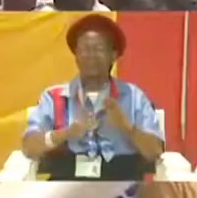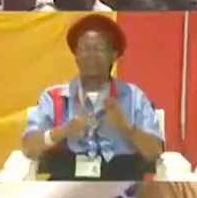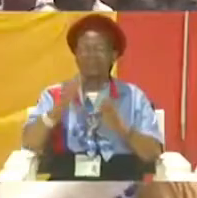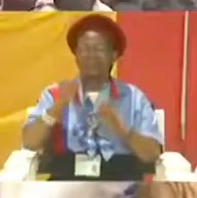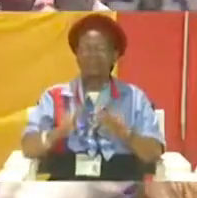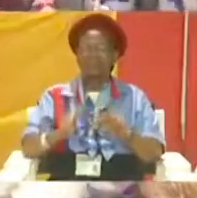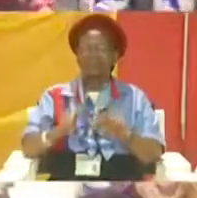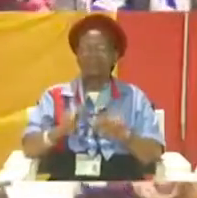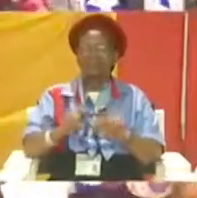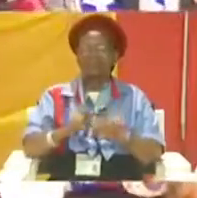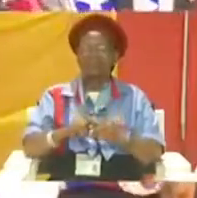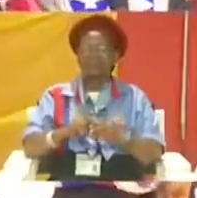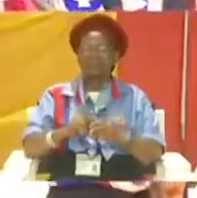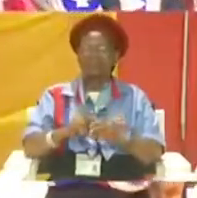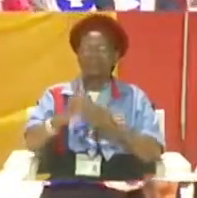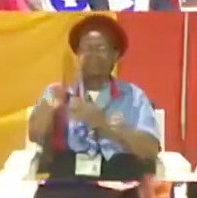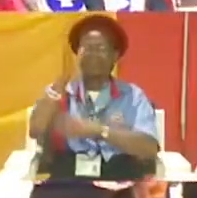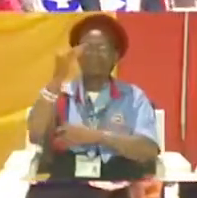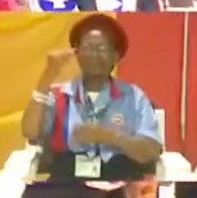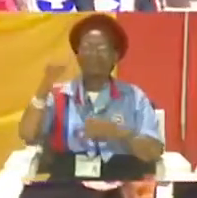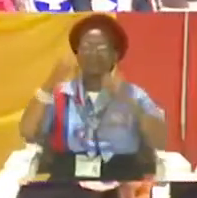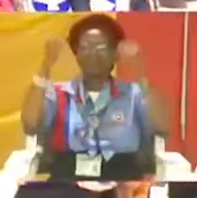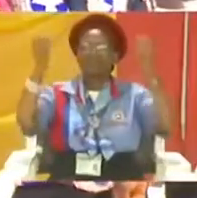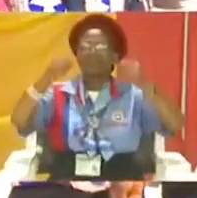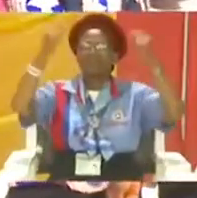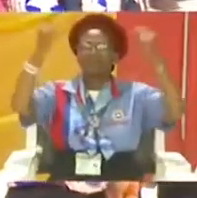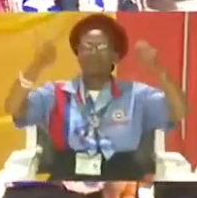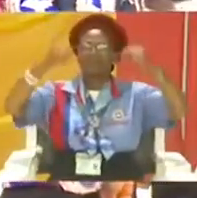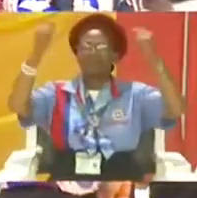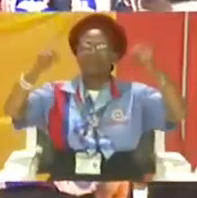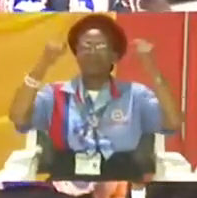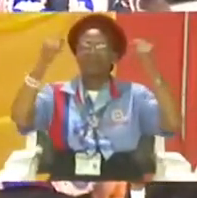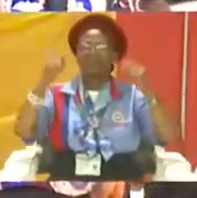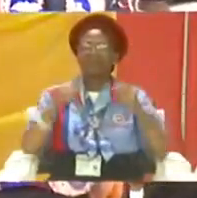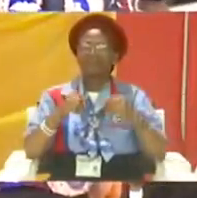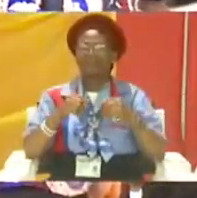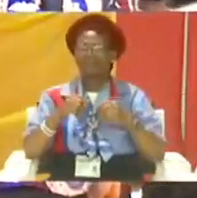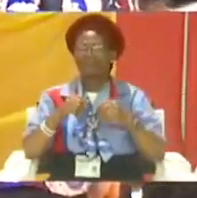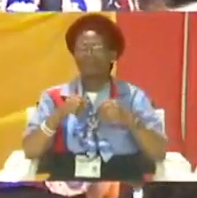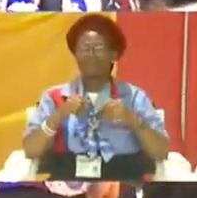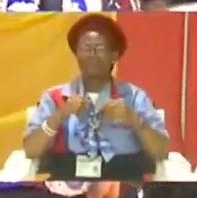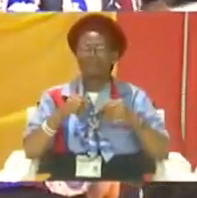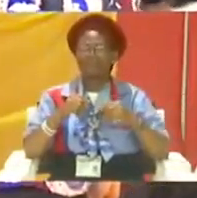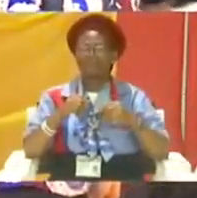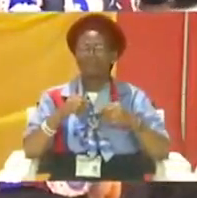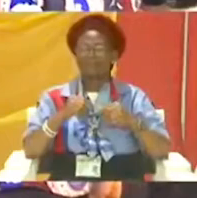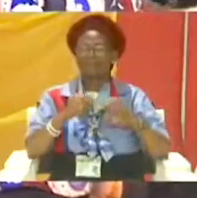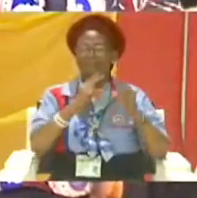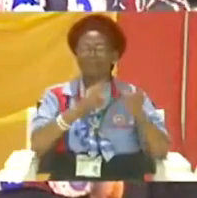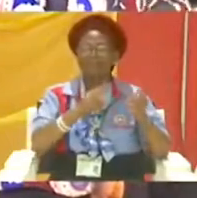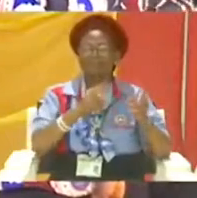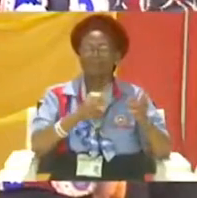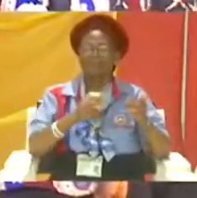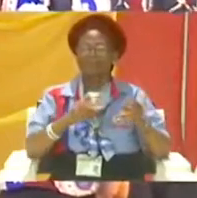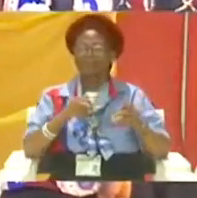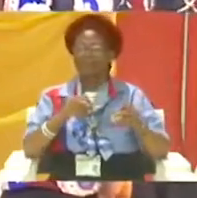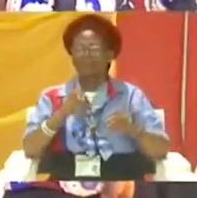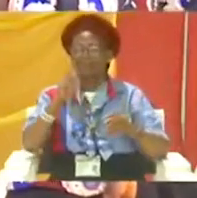of the Jubilee. Hurry up now.